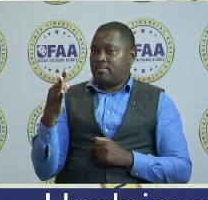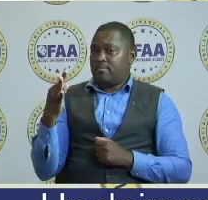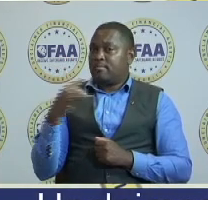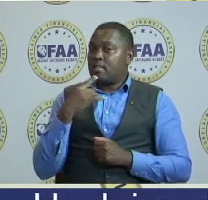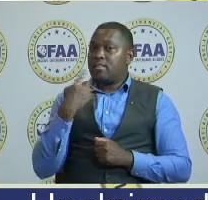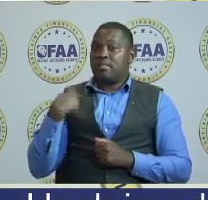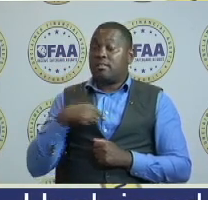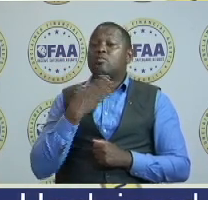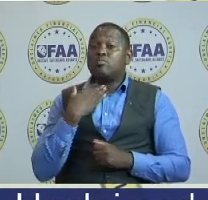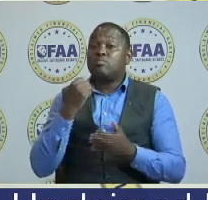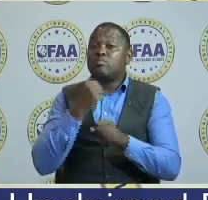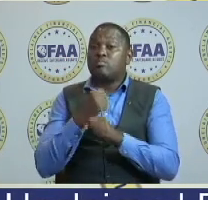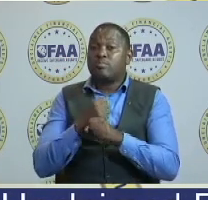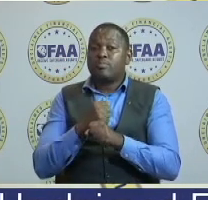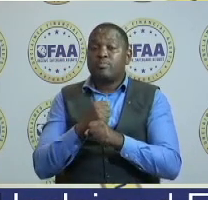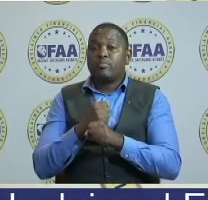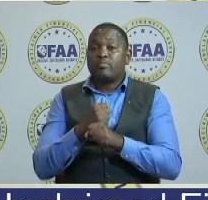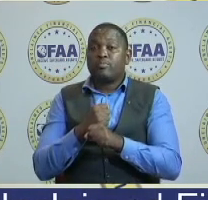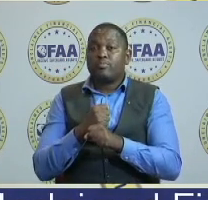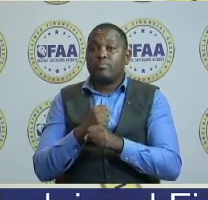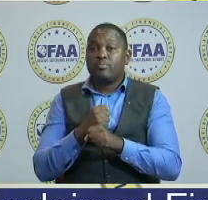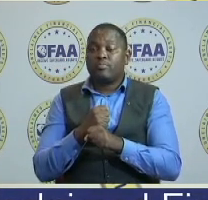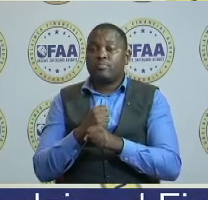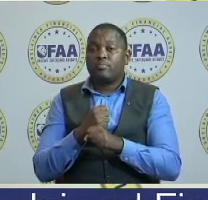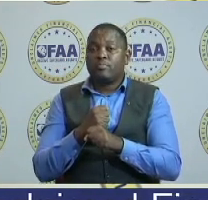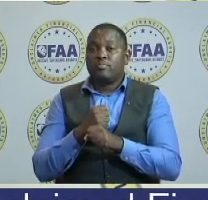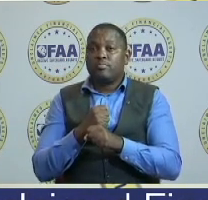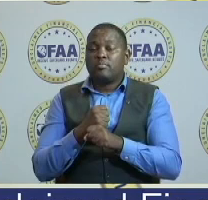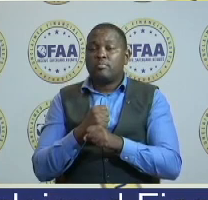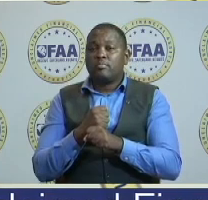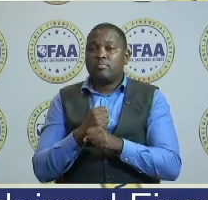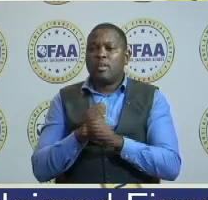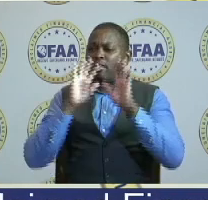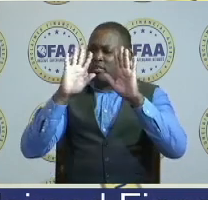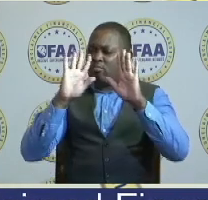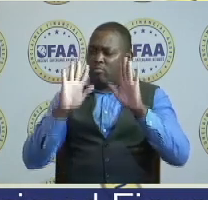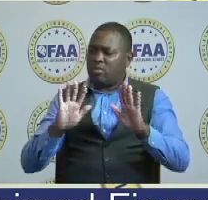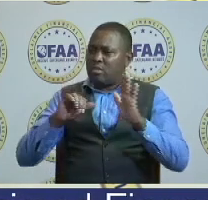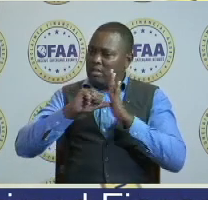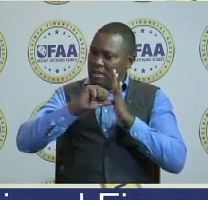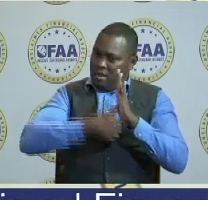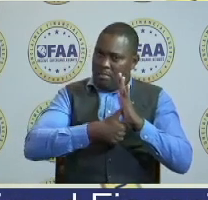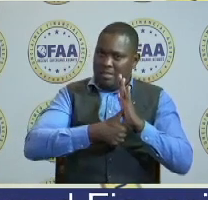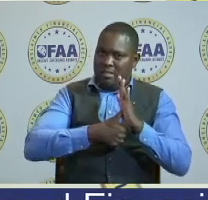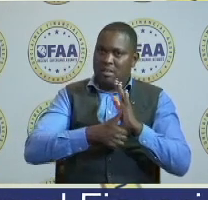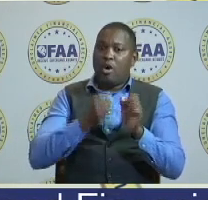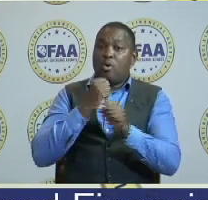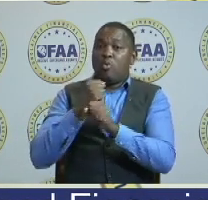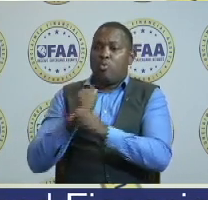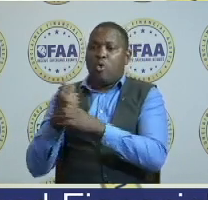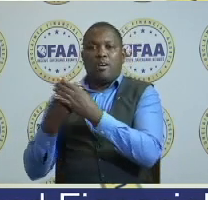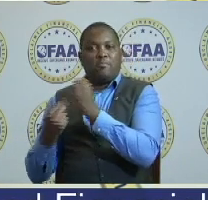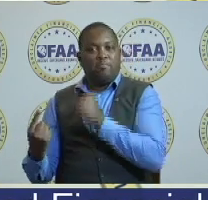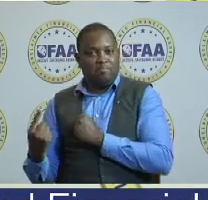wanted to do is we wanted to take a significant emphasis on partnerships and take